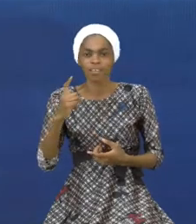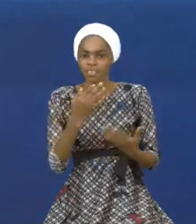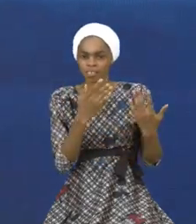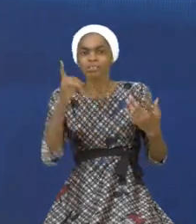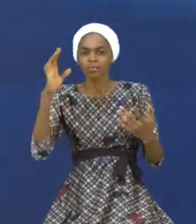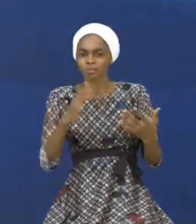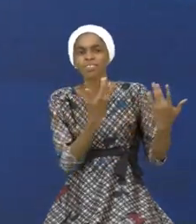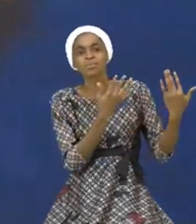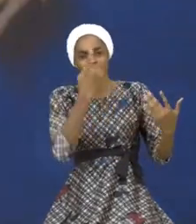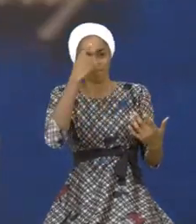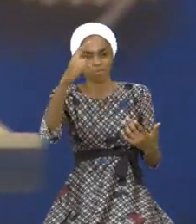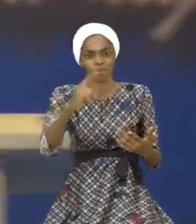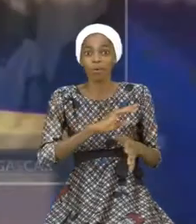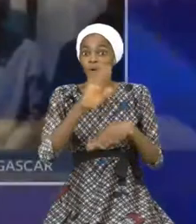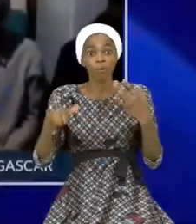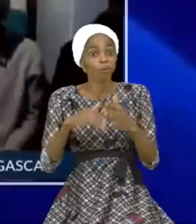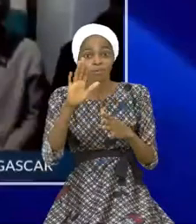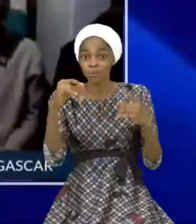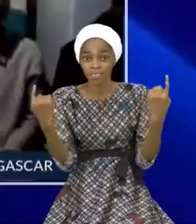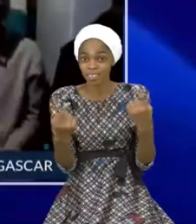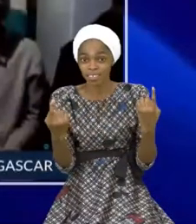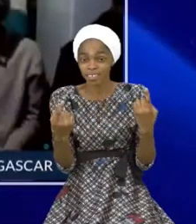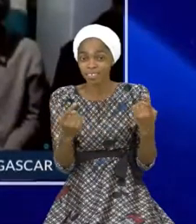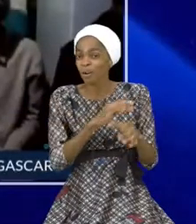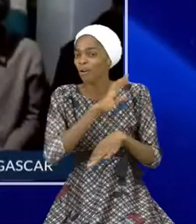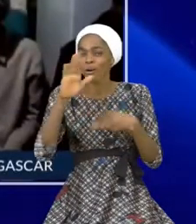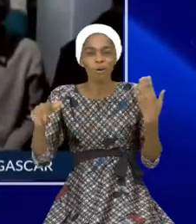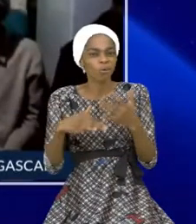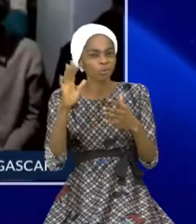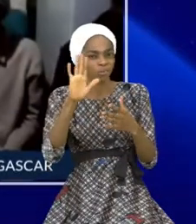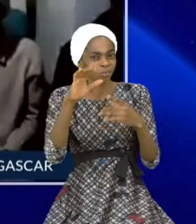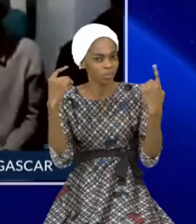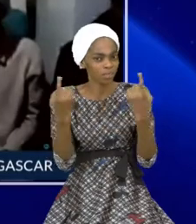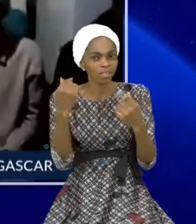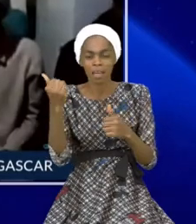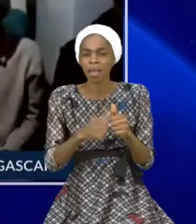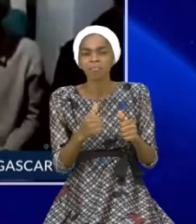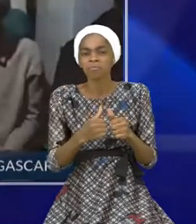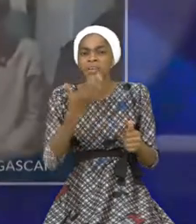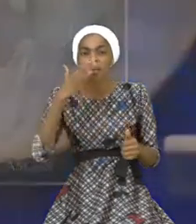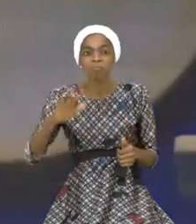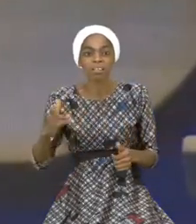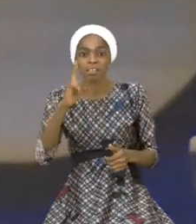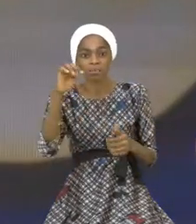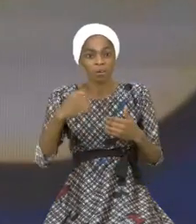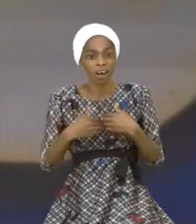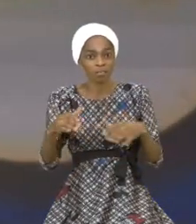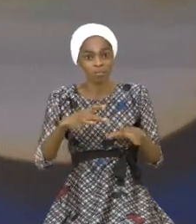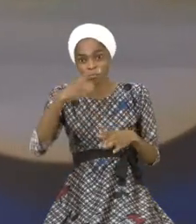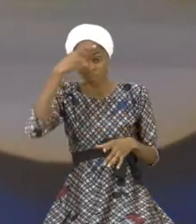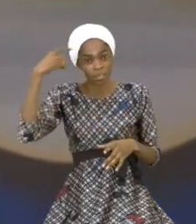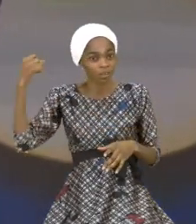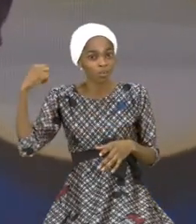tonight. All your iniquities, all your sins, every bad thing you have done because of